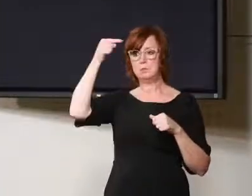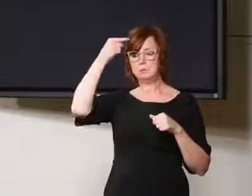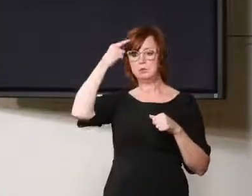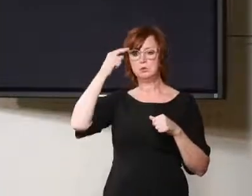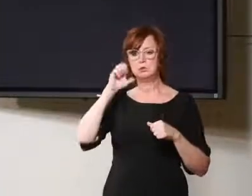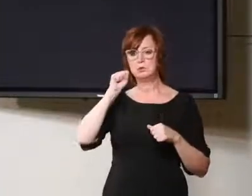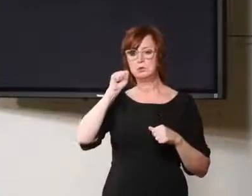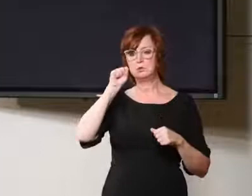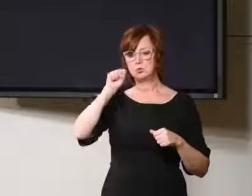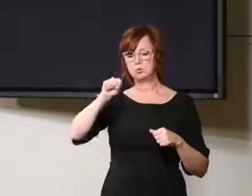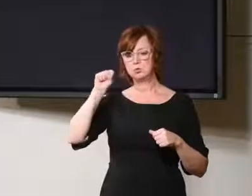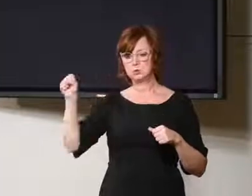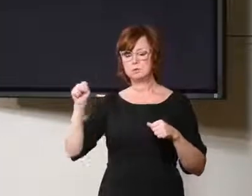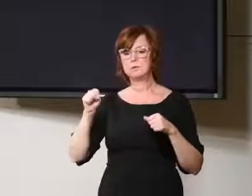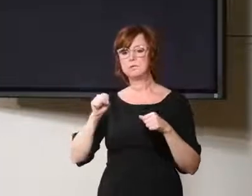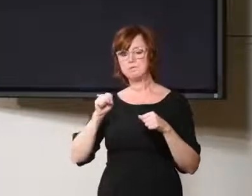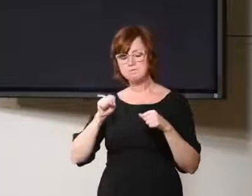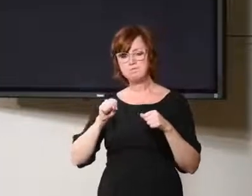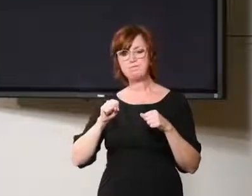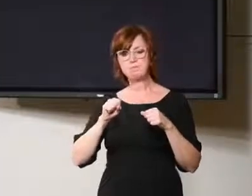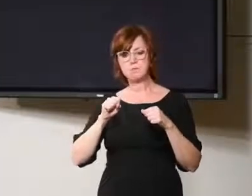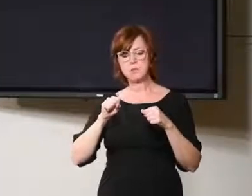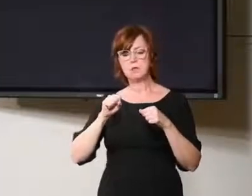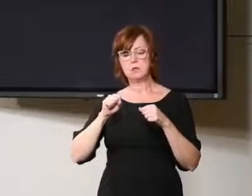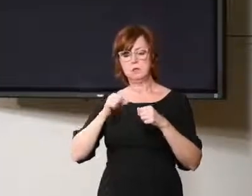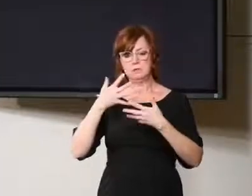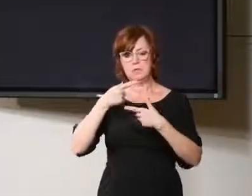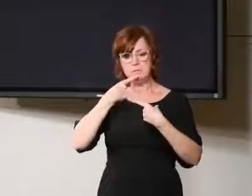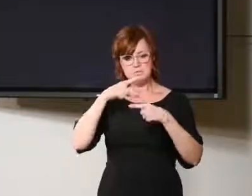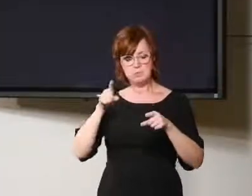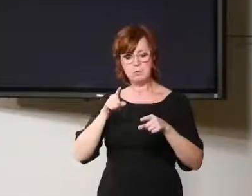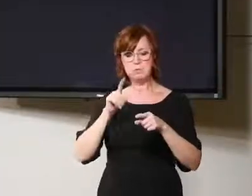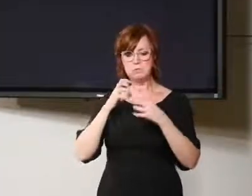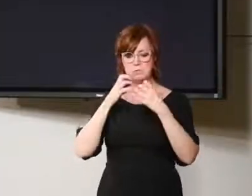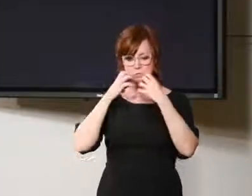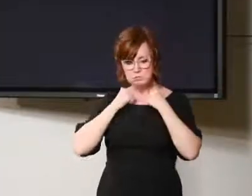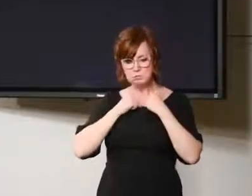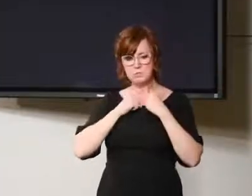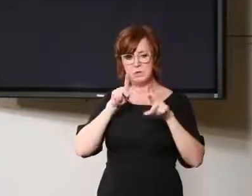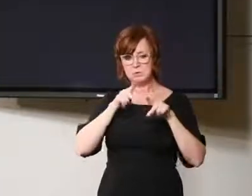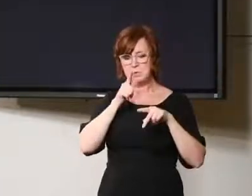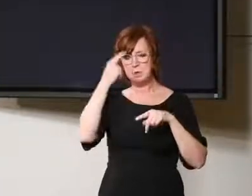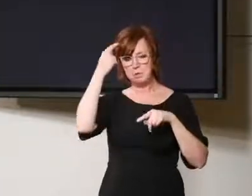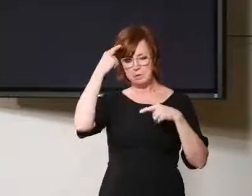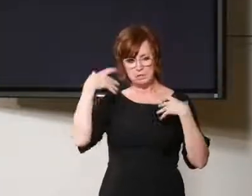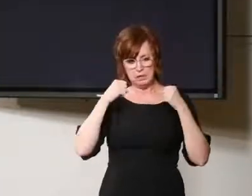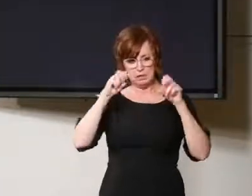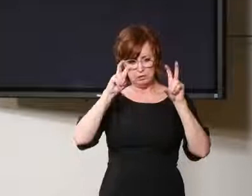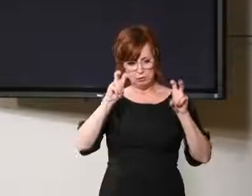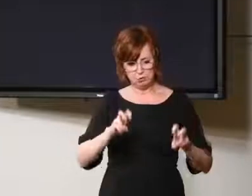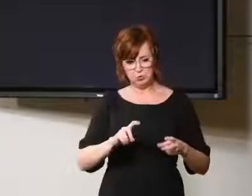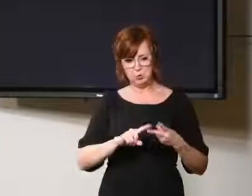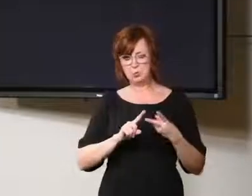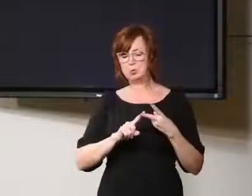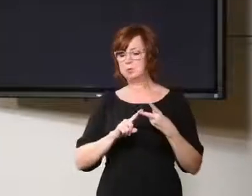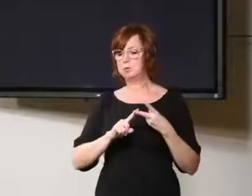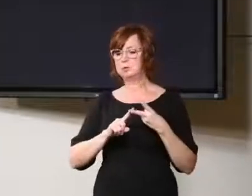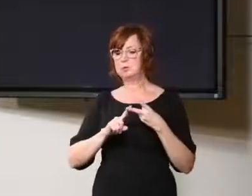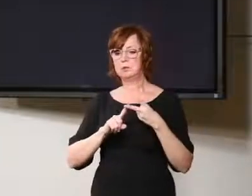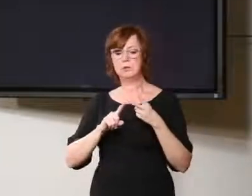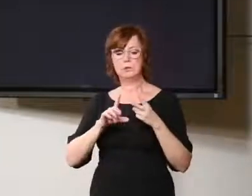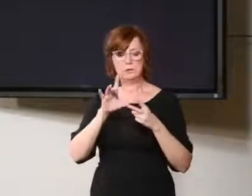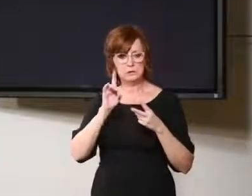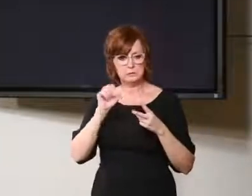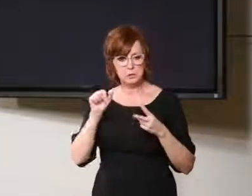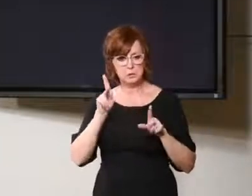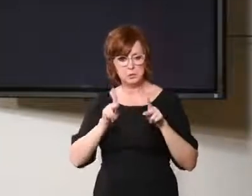to ensure the safety of those residents that are in our shelters and those that also are vulnerable in our communities. And the Minister of Social Services